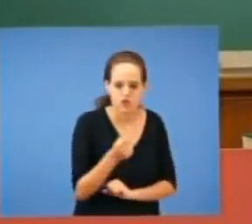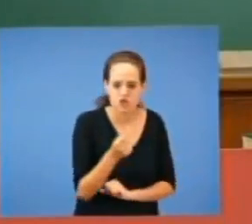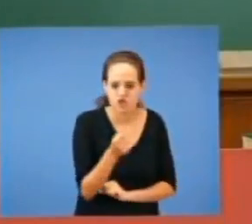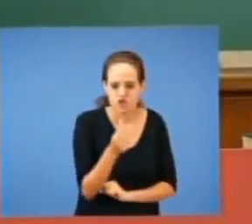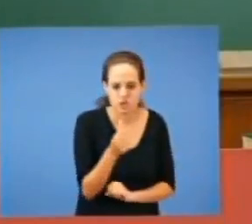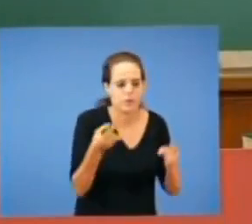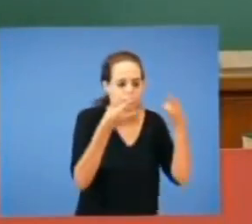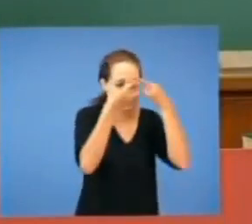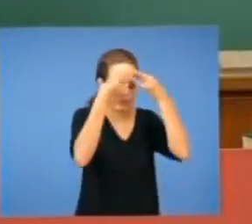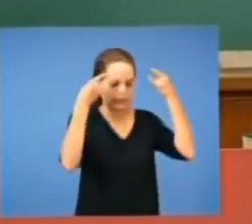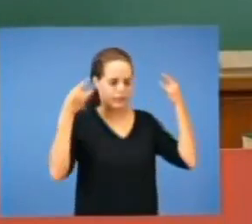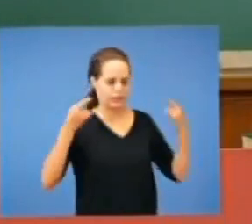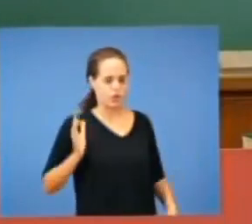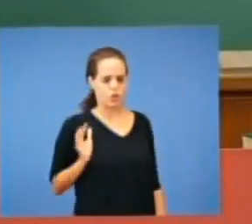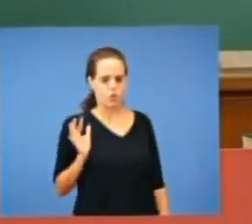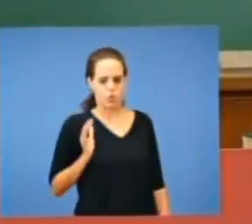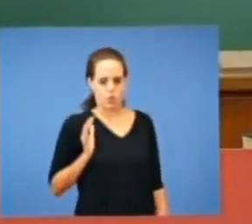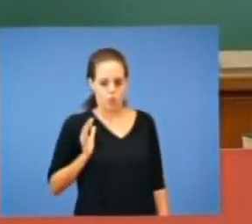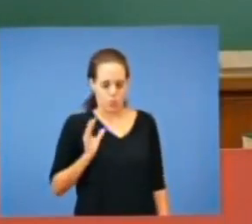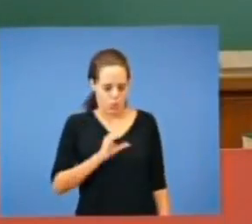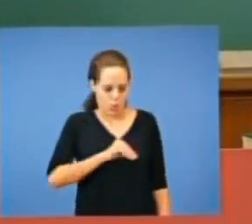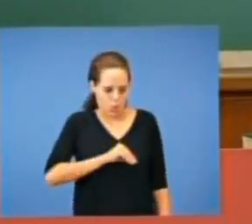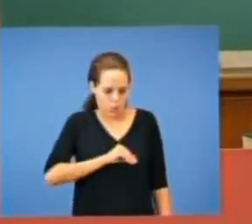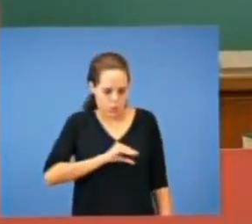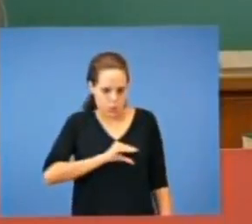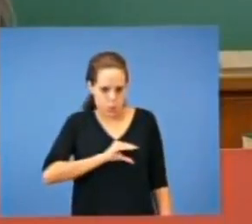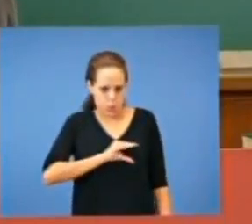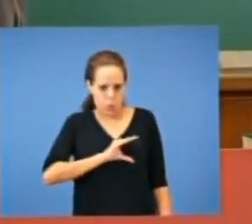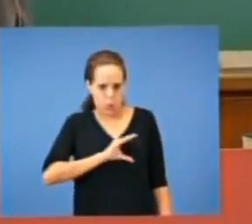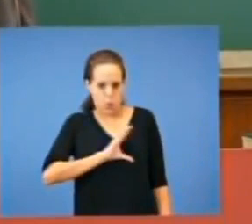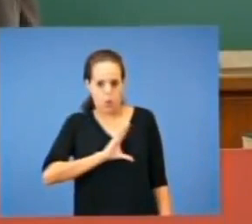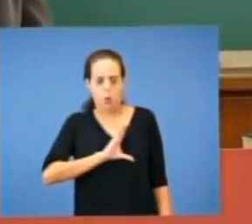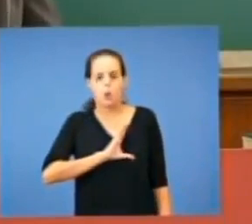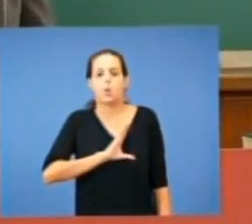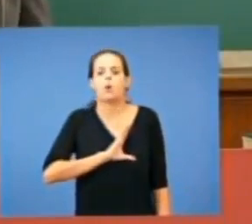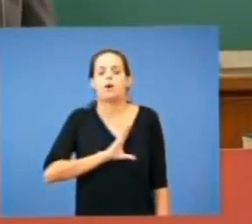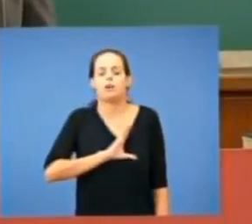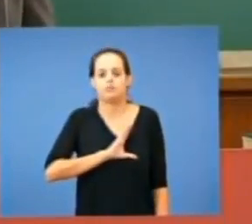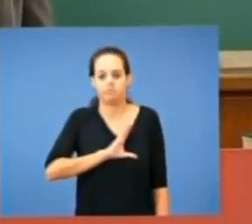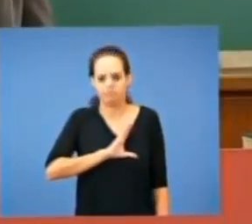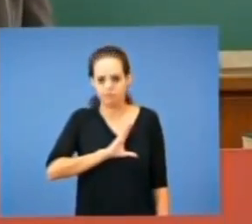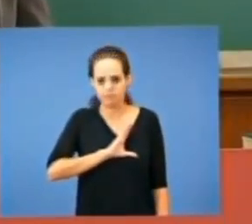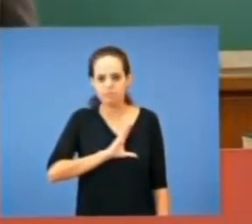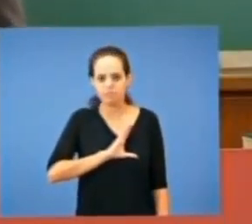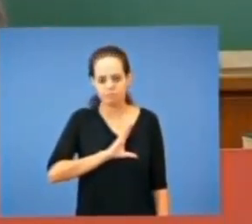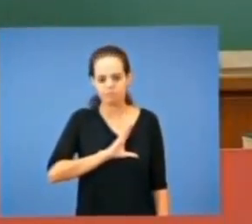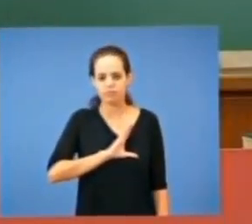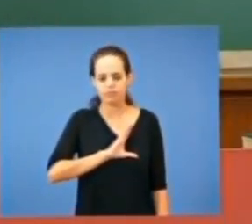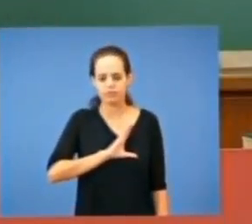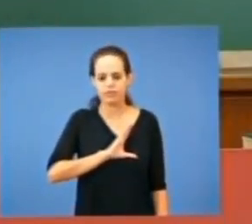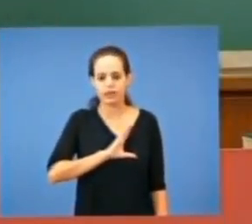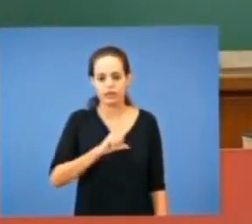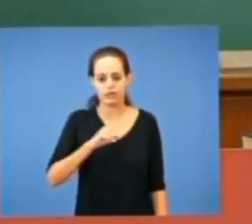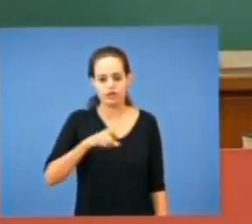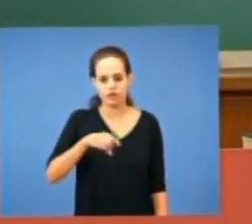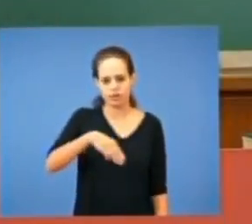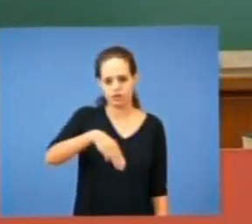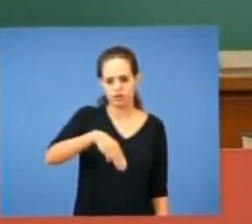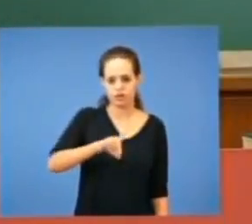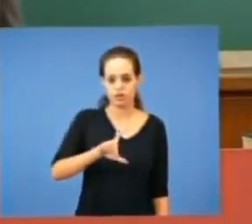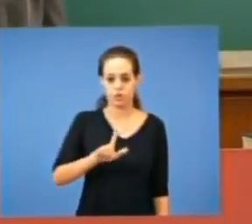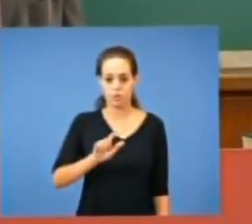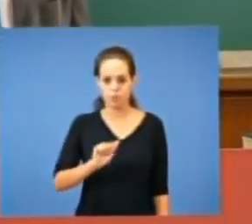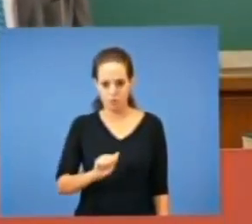prophet. And the resource came from the part of the Lord. It's such a way that it